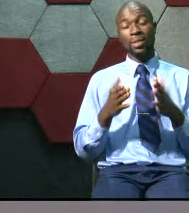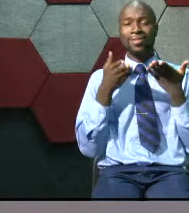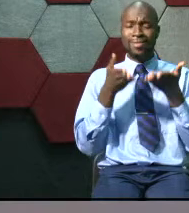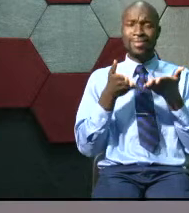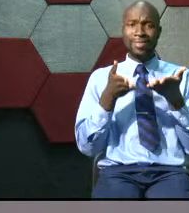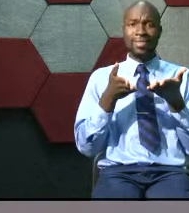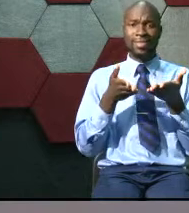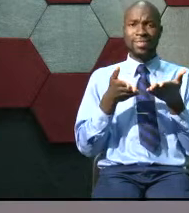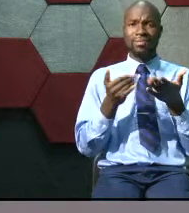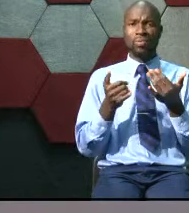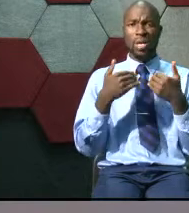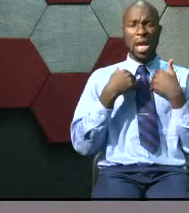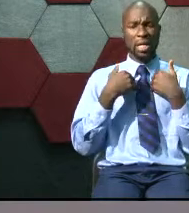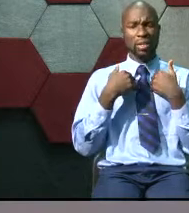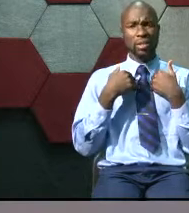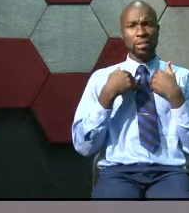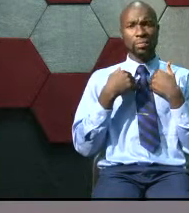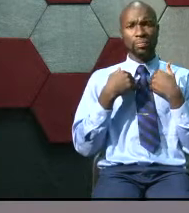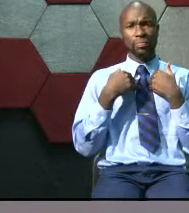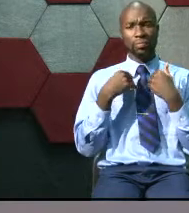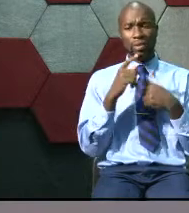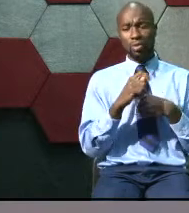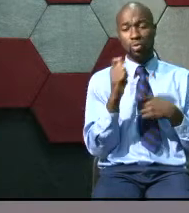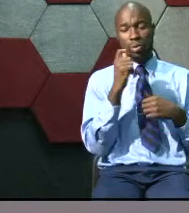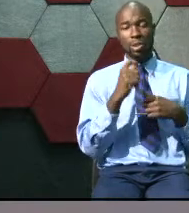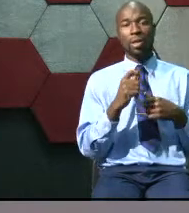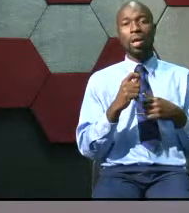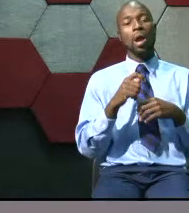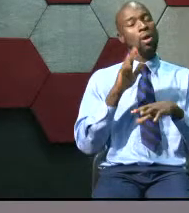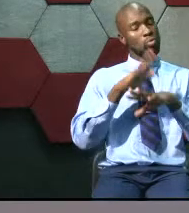This just when we had it on Tuesday. So great work.